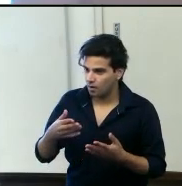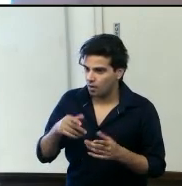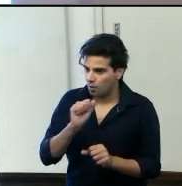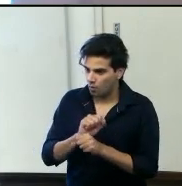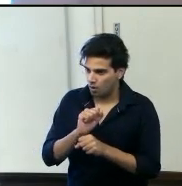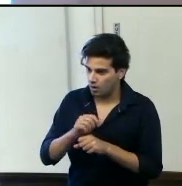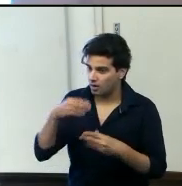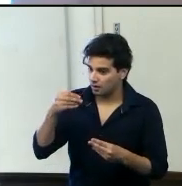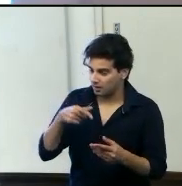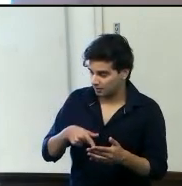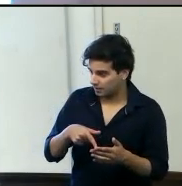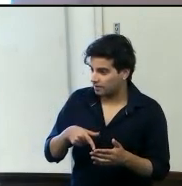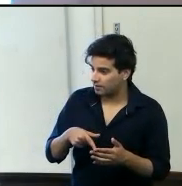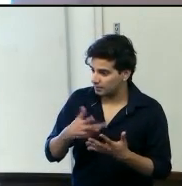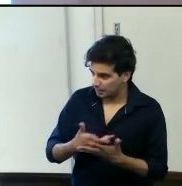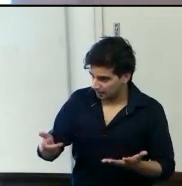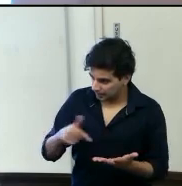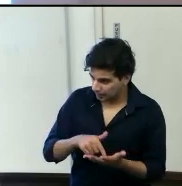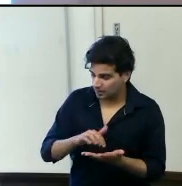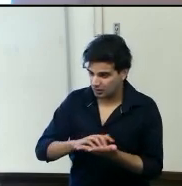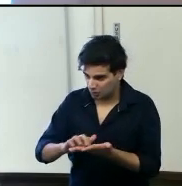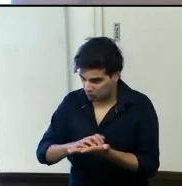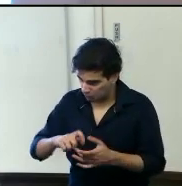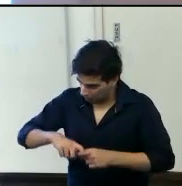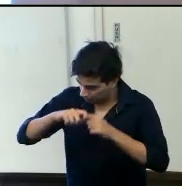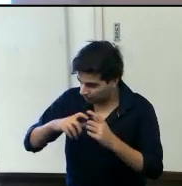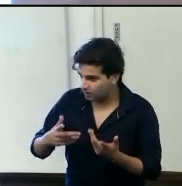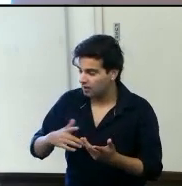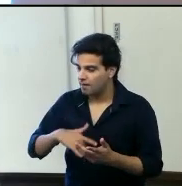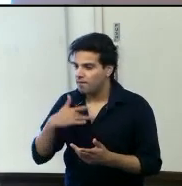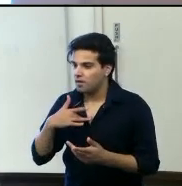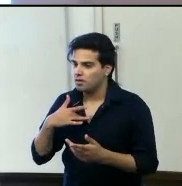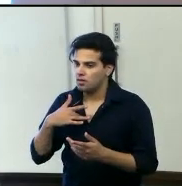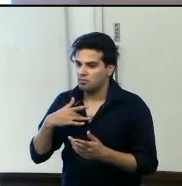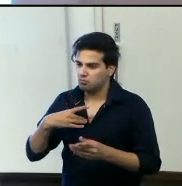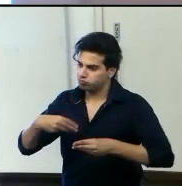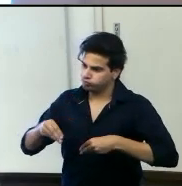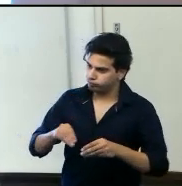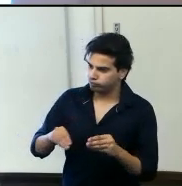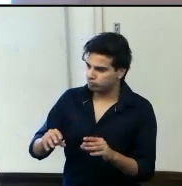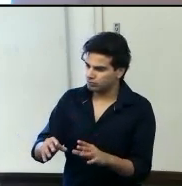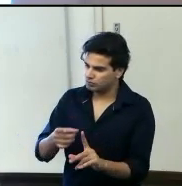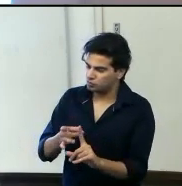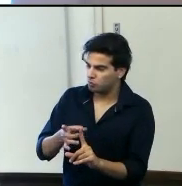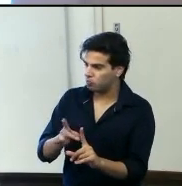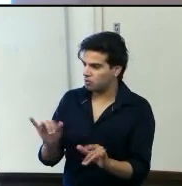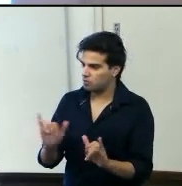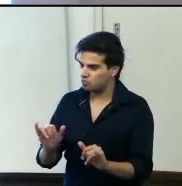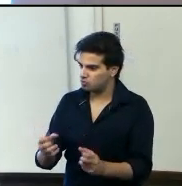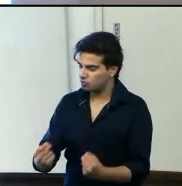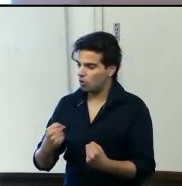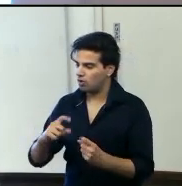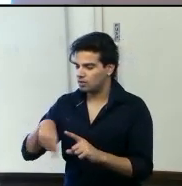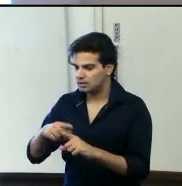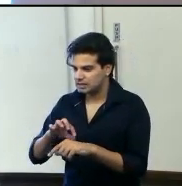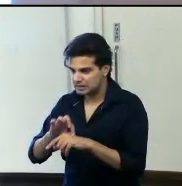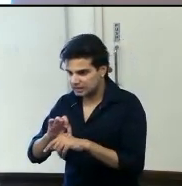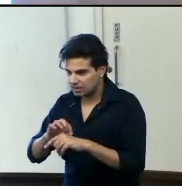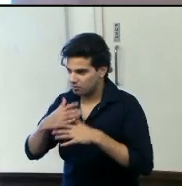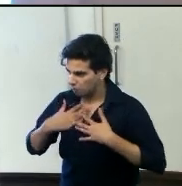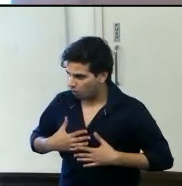the materiality, the tactile quality, it feels very fragile, and I'm bringing the idea of skin and